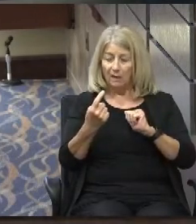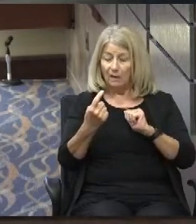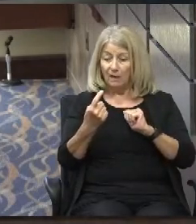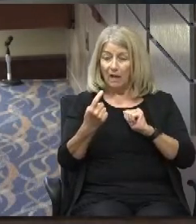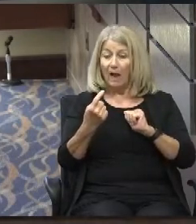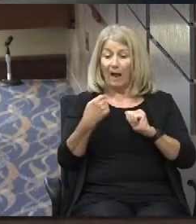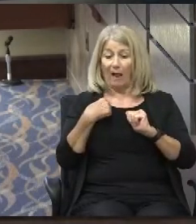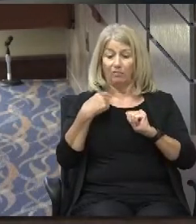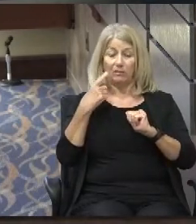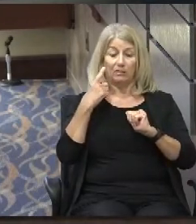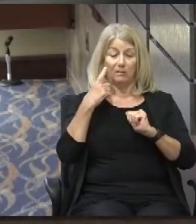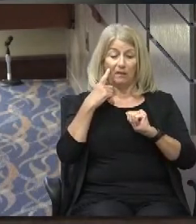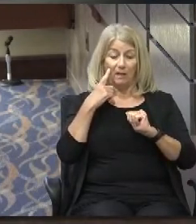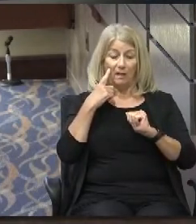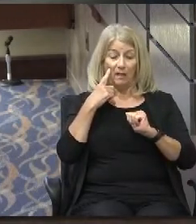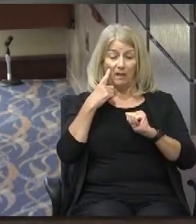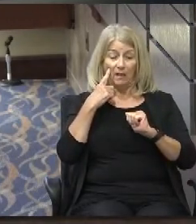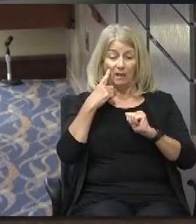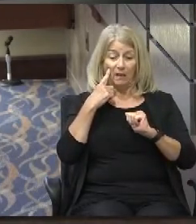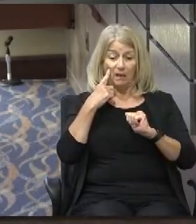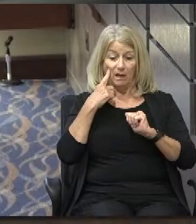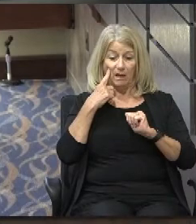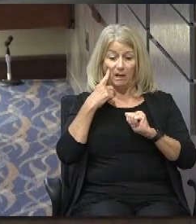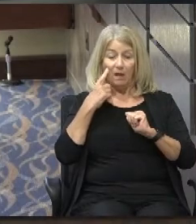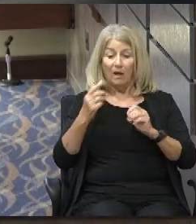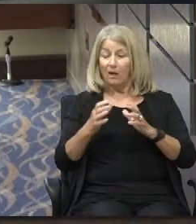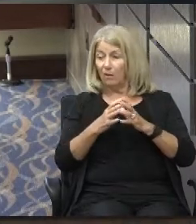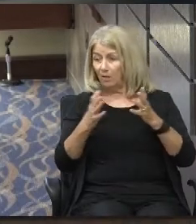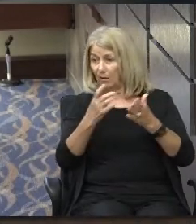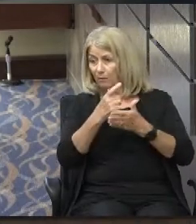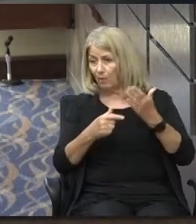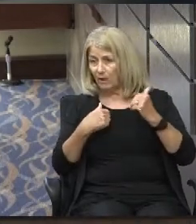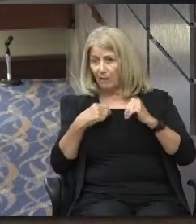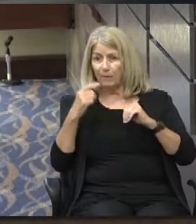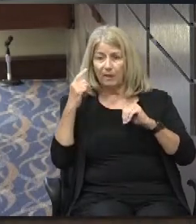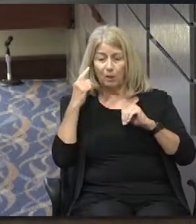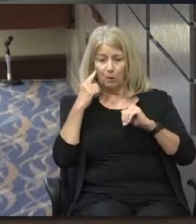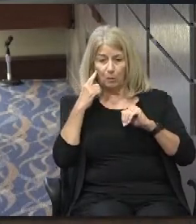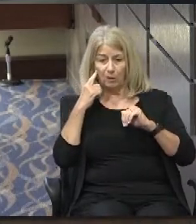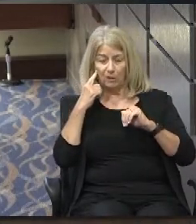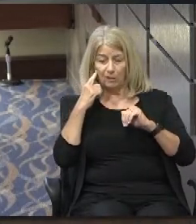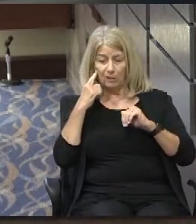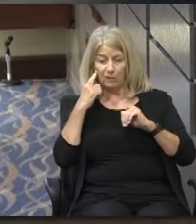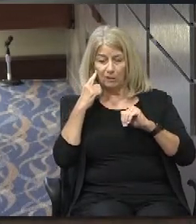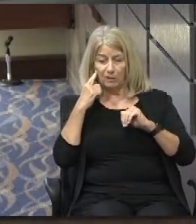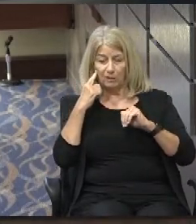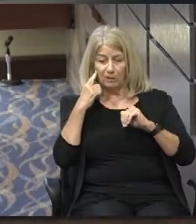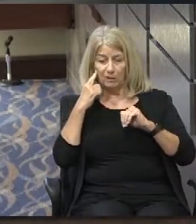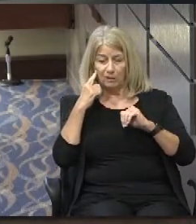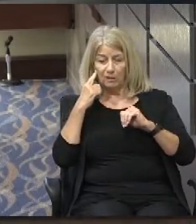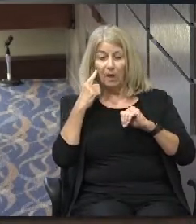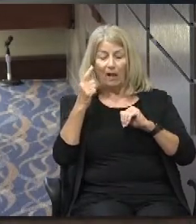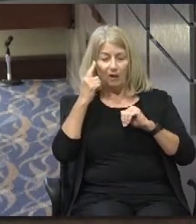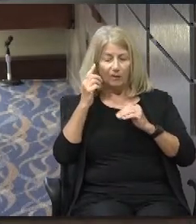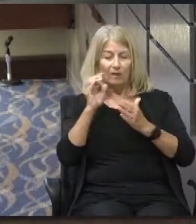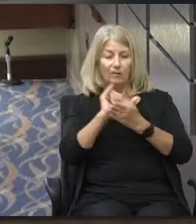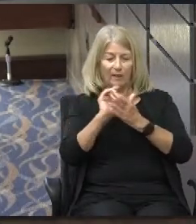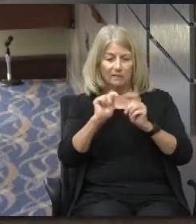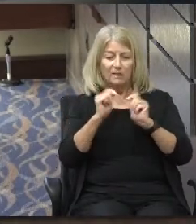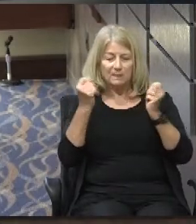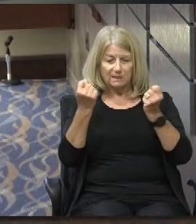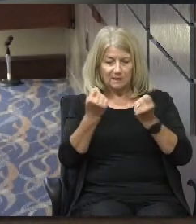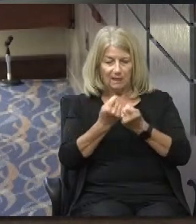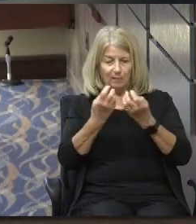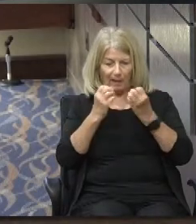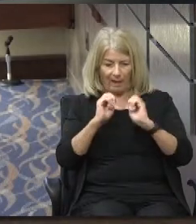think that a lot of what I'm hearing too is wanting to create a culture here, and I think that it's a team effort. And so what I would